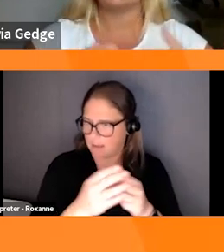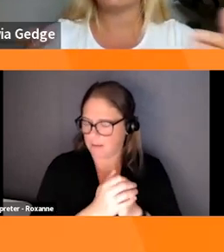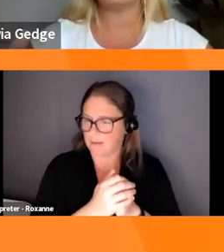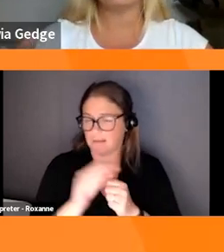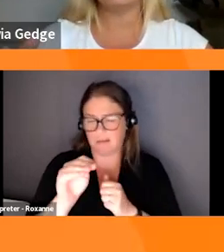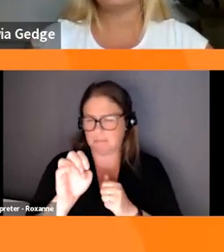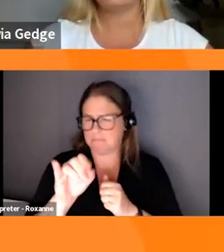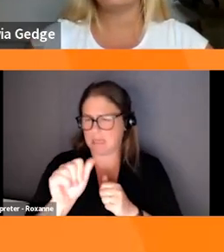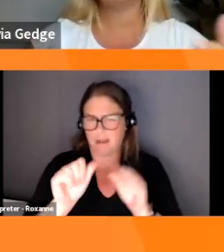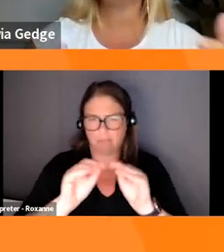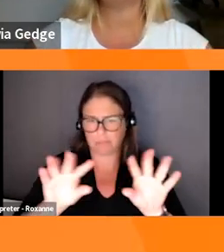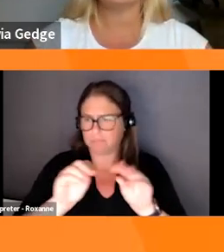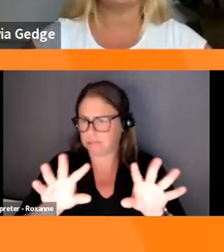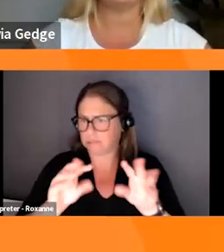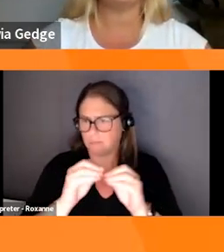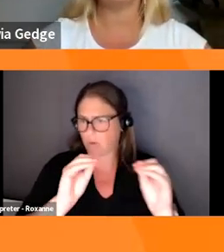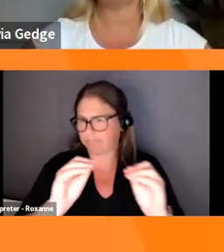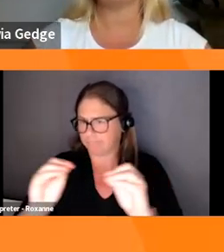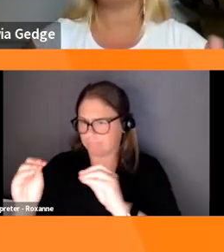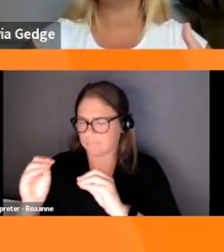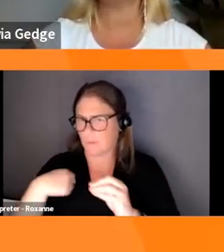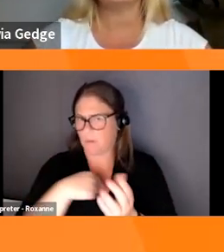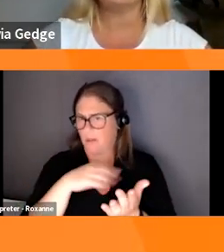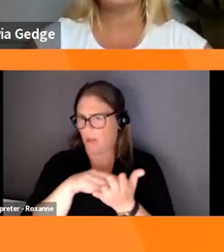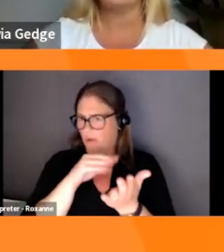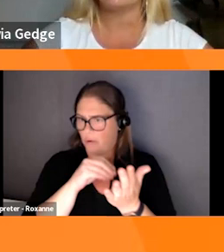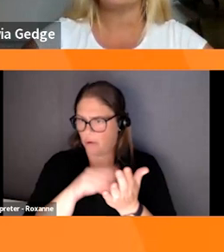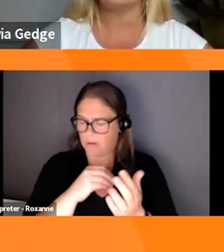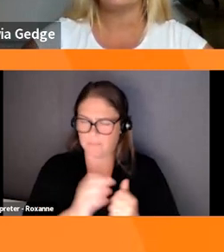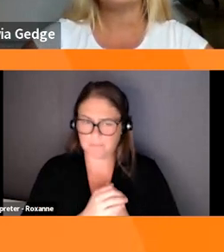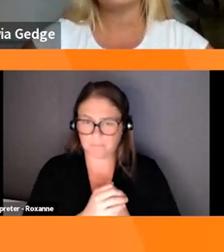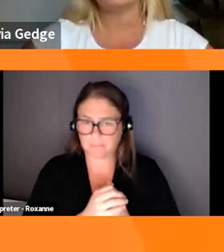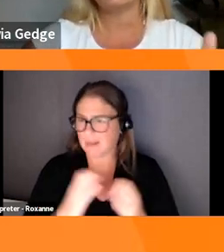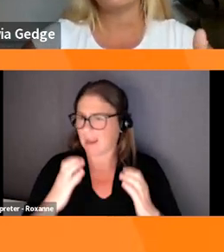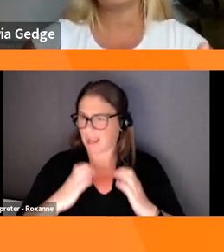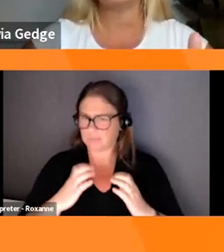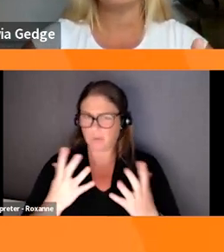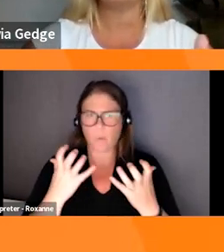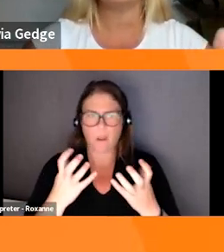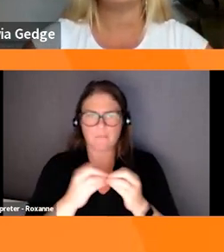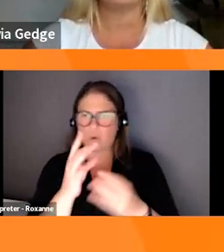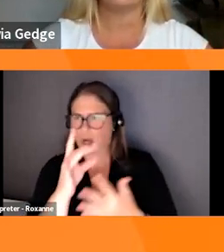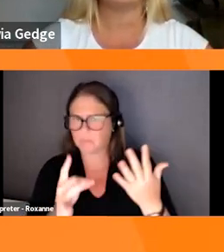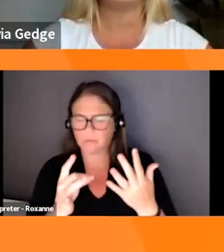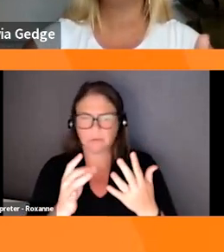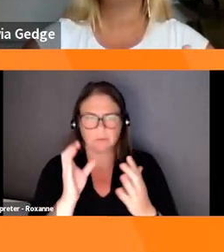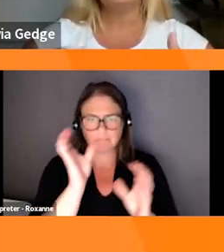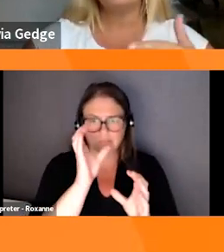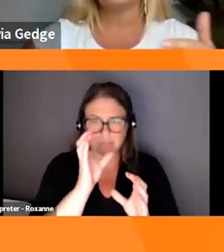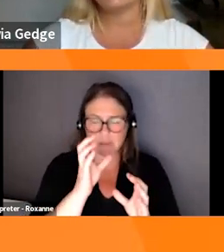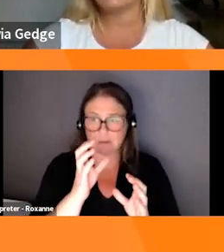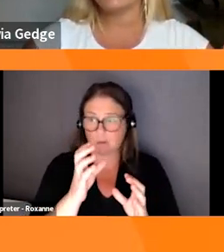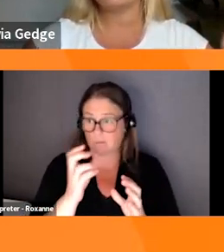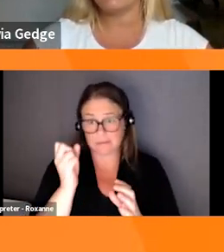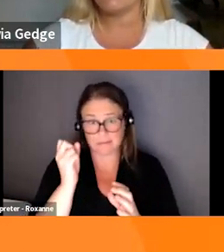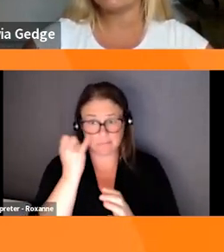like all of us here, they're looking for options. They're looking for sustainable brands. So if you can honor in on that, you